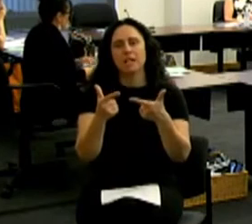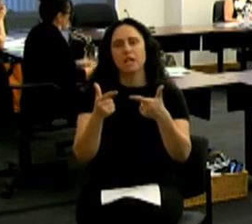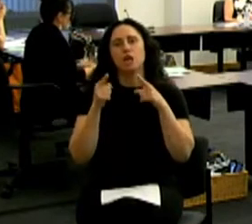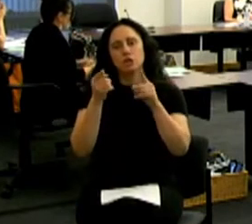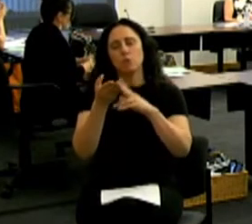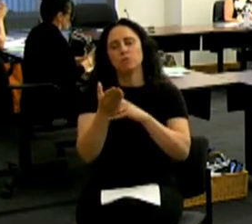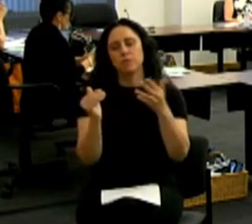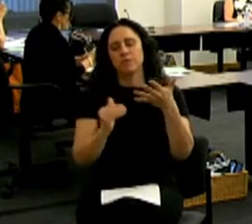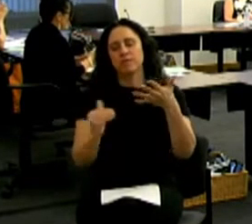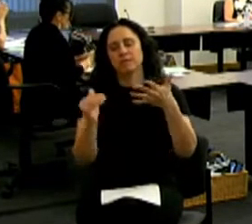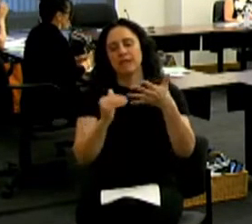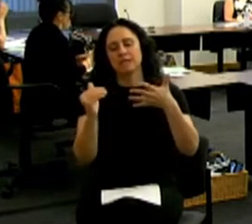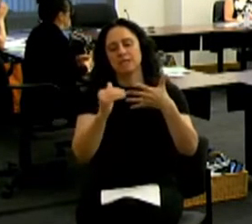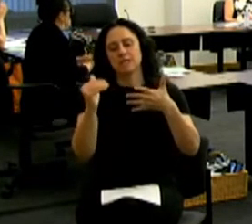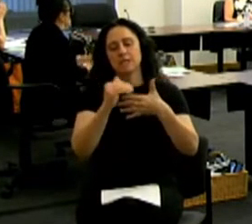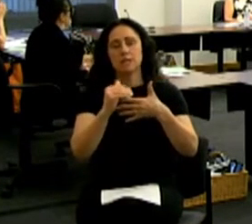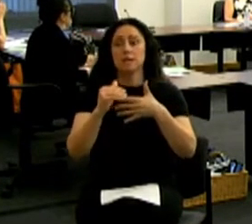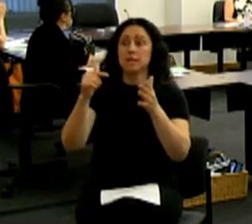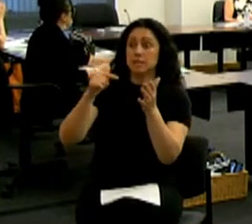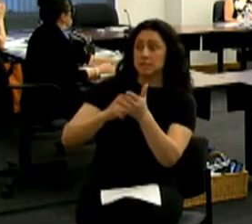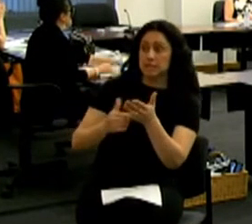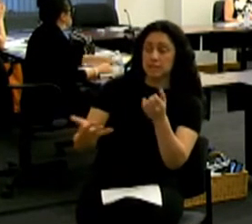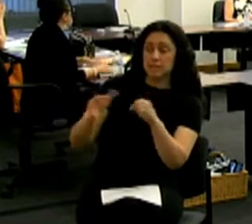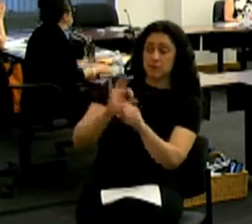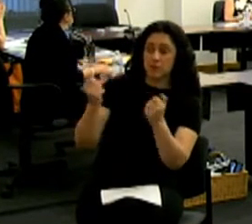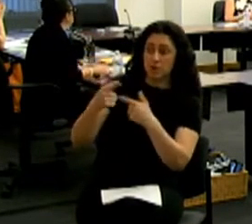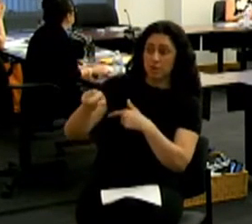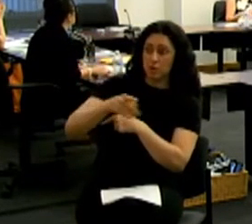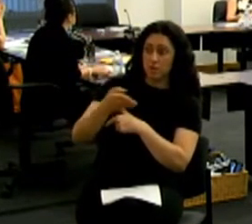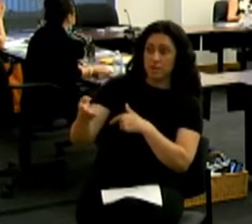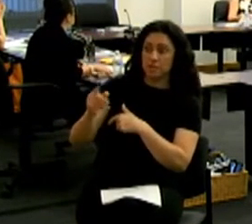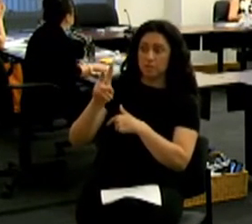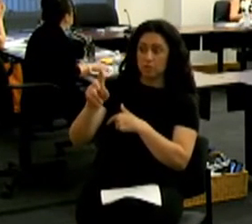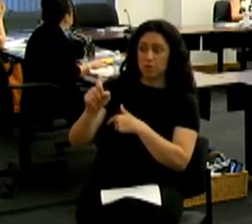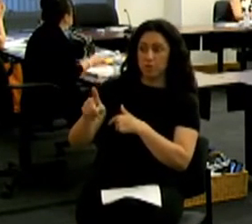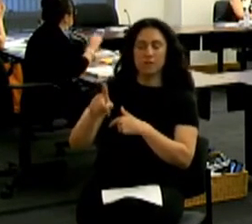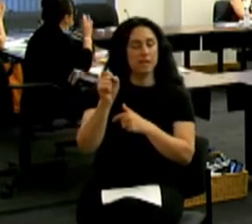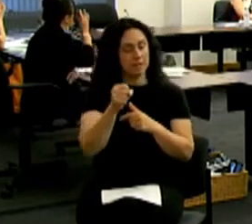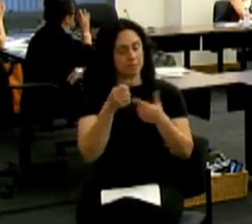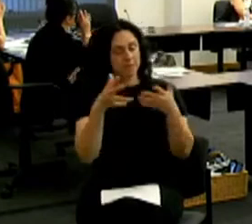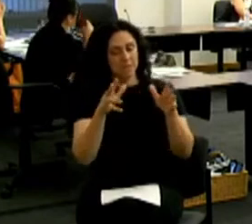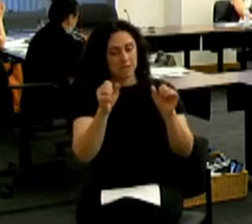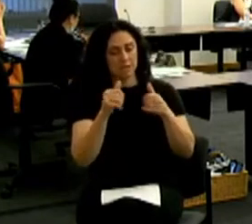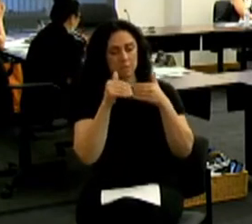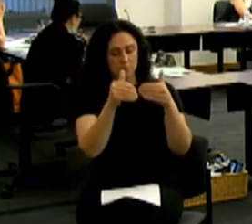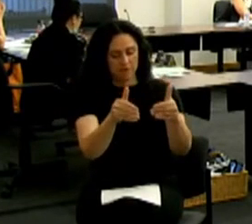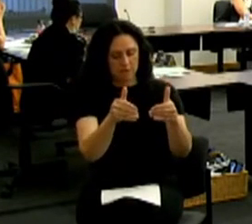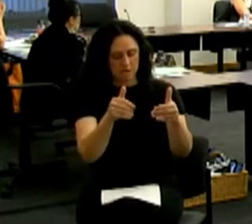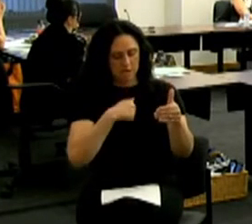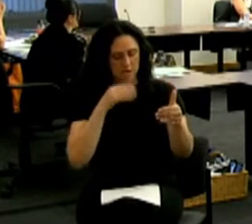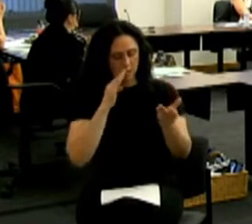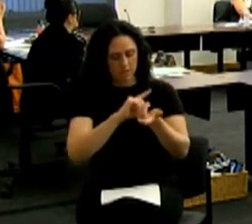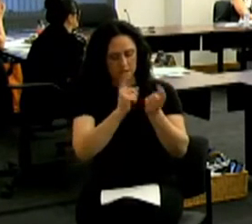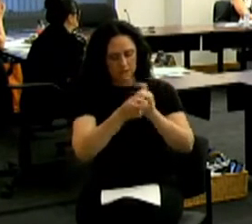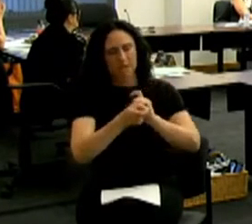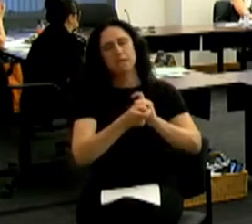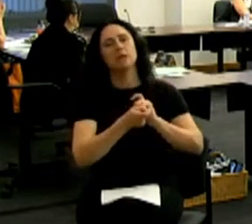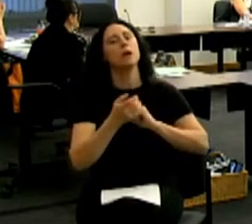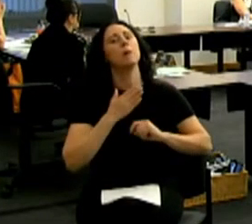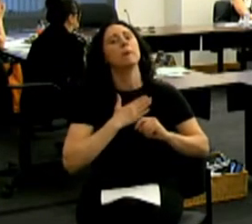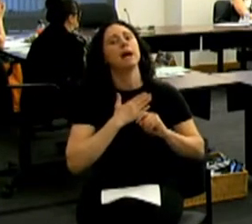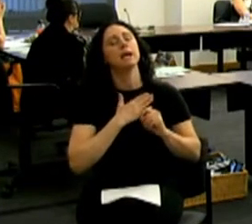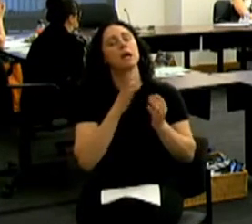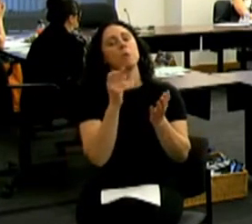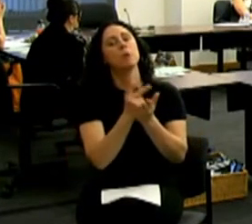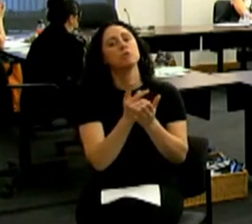stages. Alicia, does this cover all of your things too? Yes. For that? We can move on. So I'm going to amend my